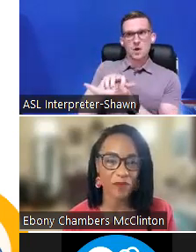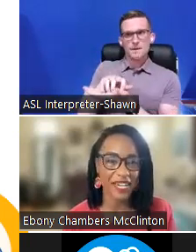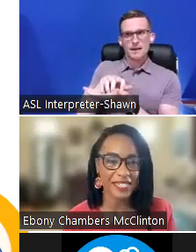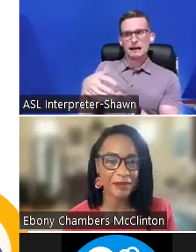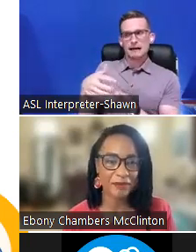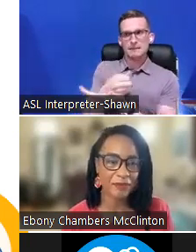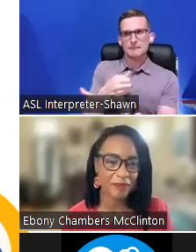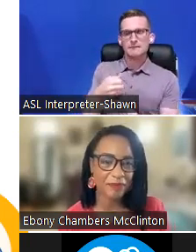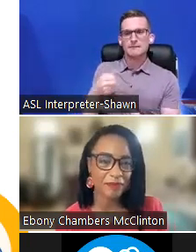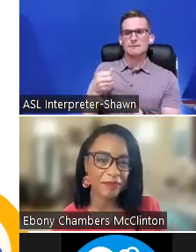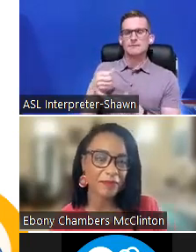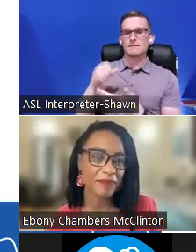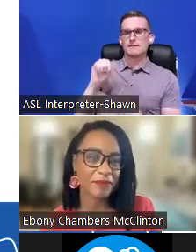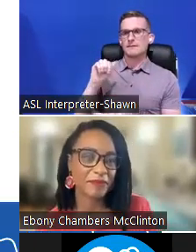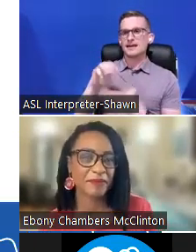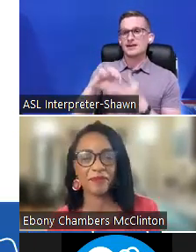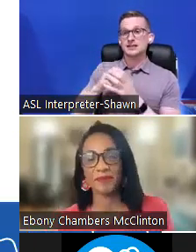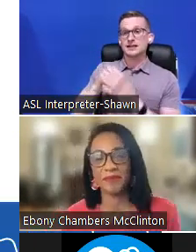that space.